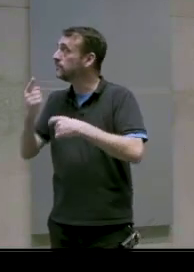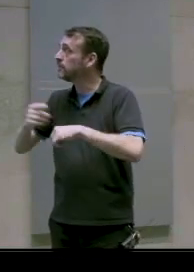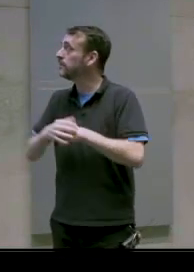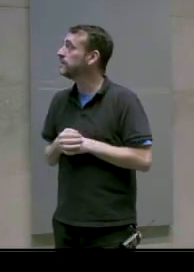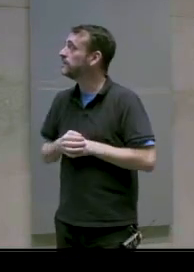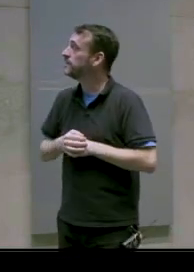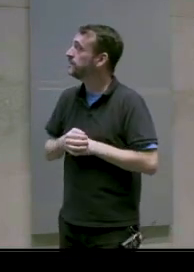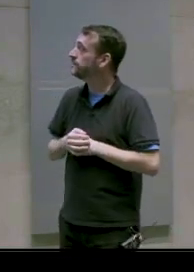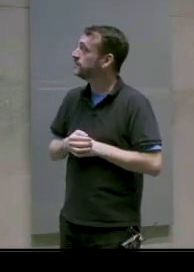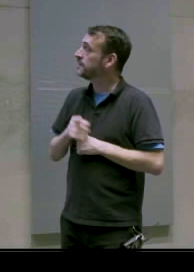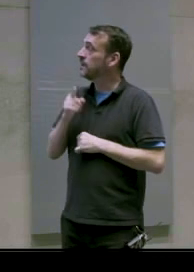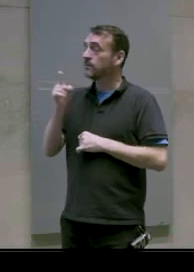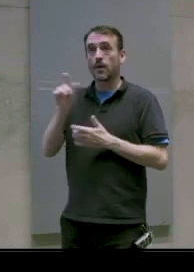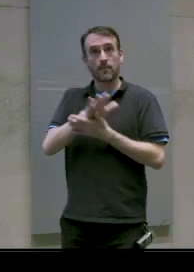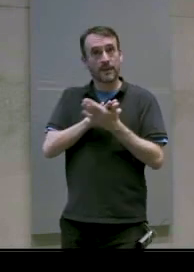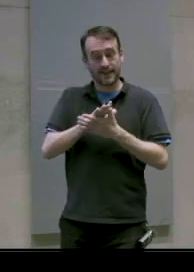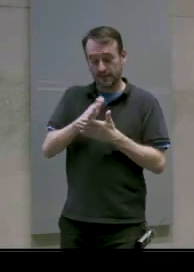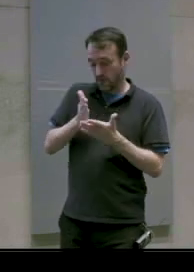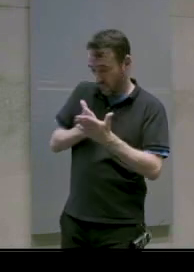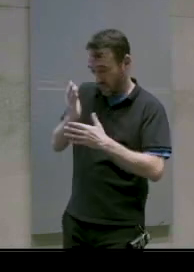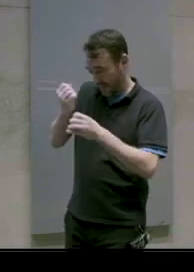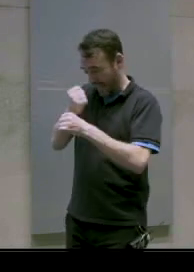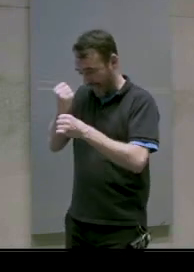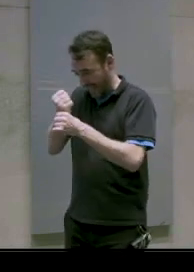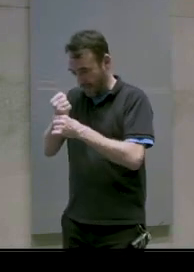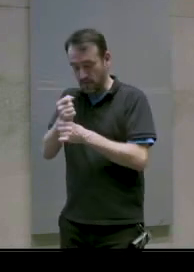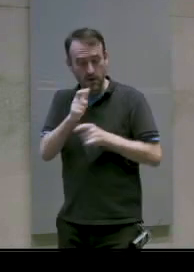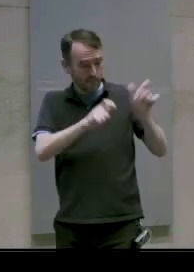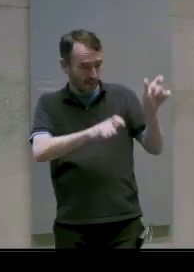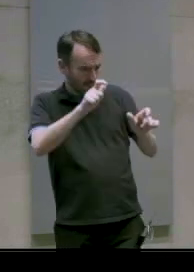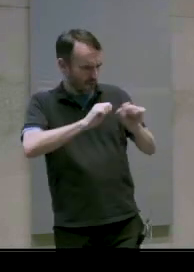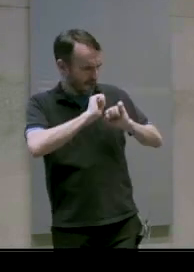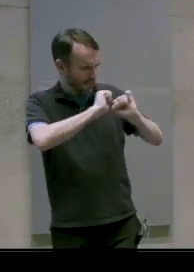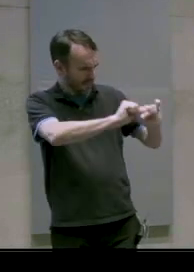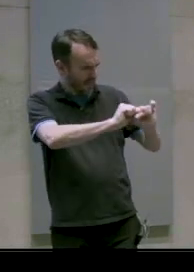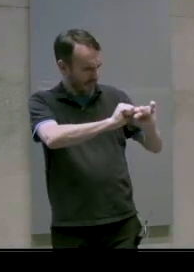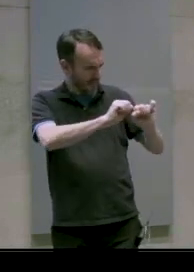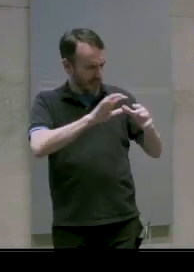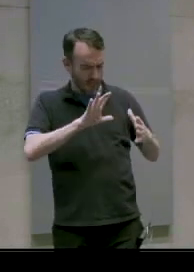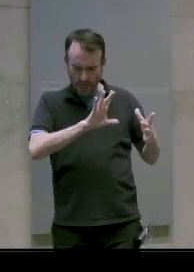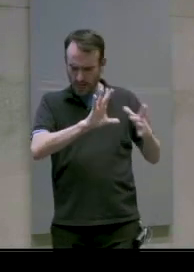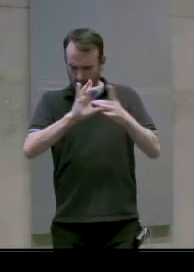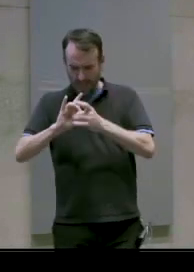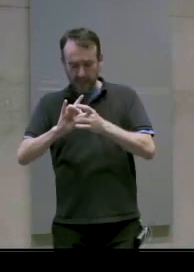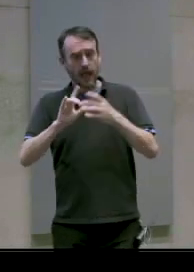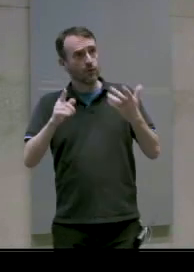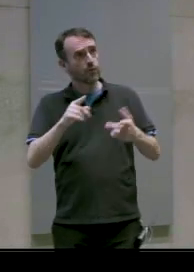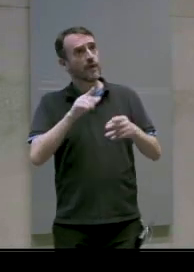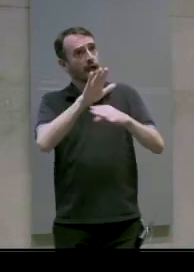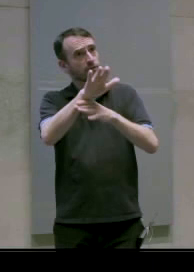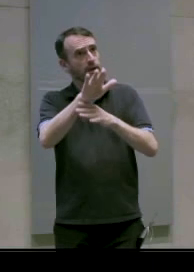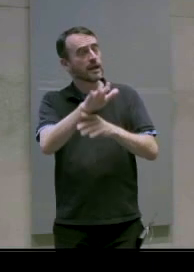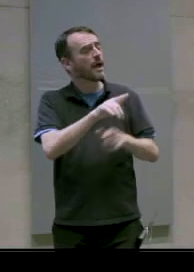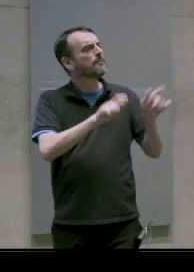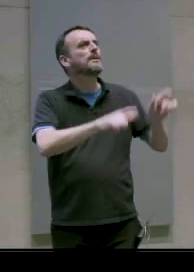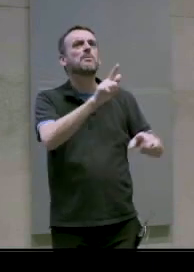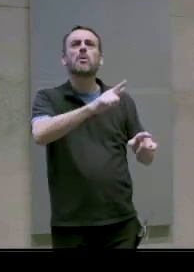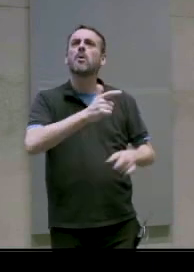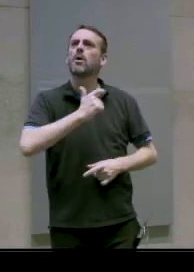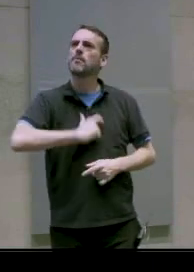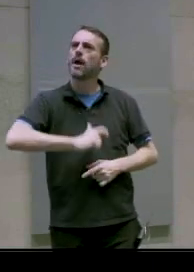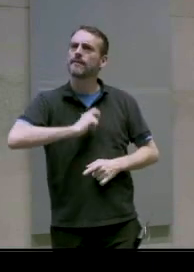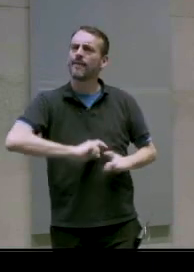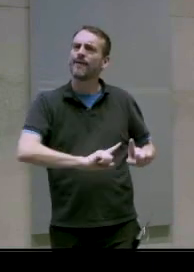experiences to the game and beyond. Different people have different experiences, so how people relate is very personal and varied. Framed